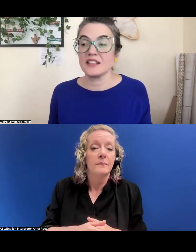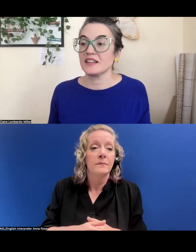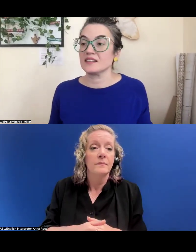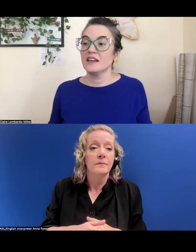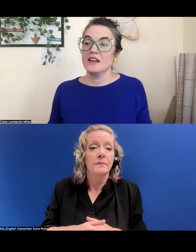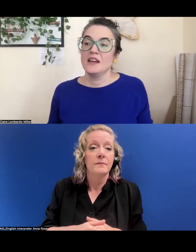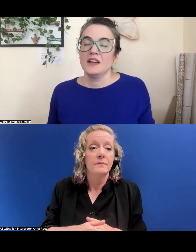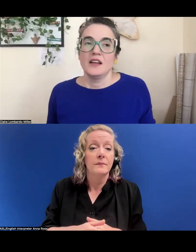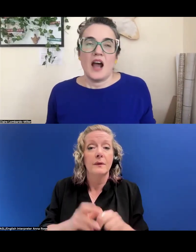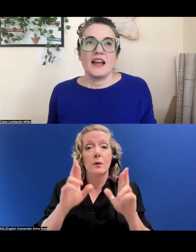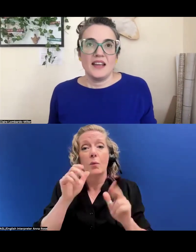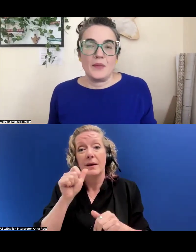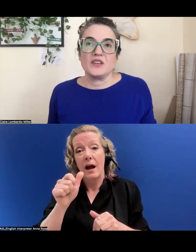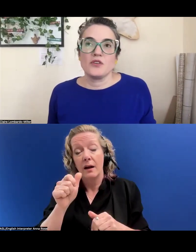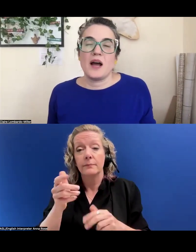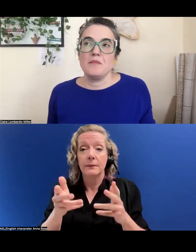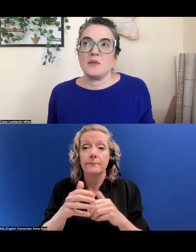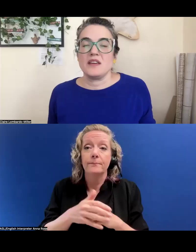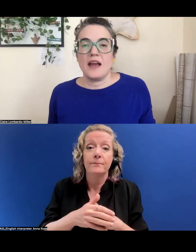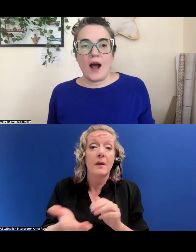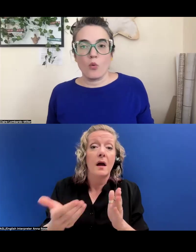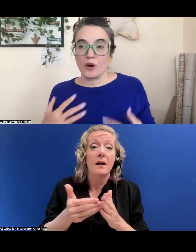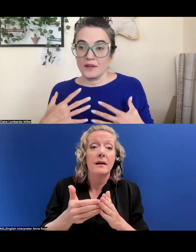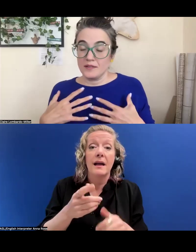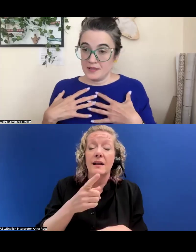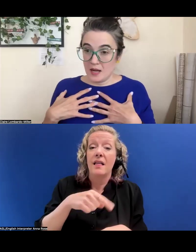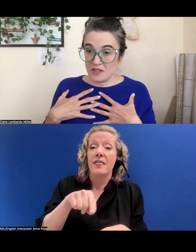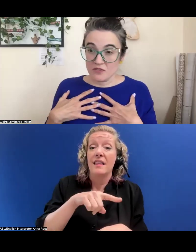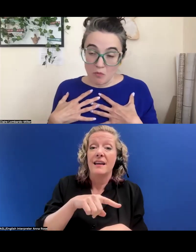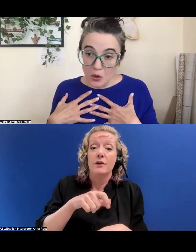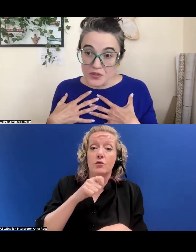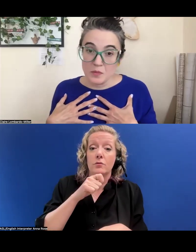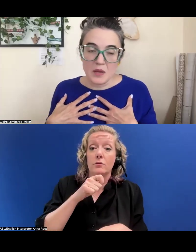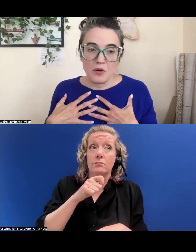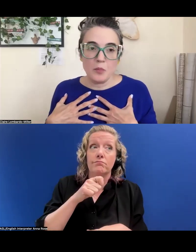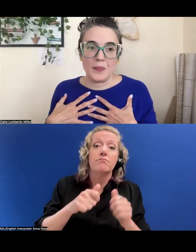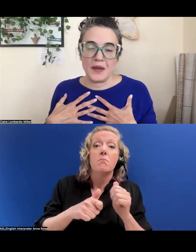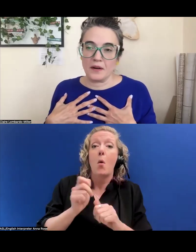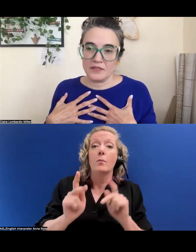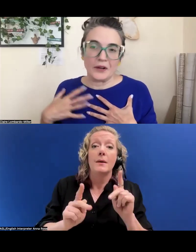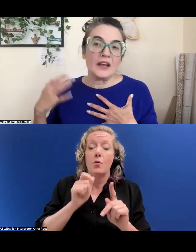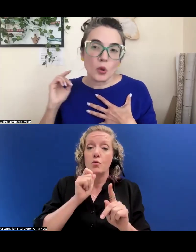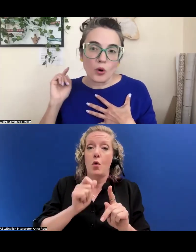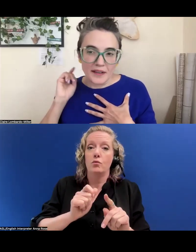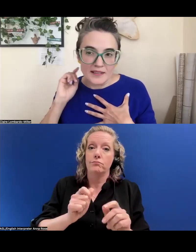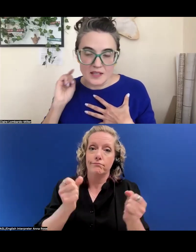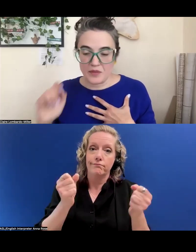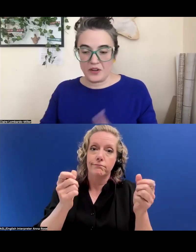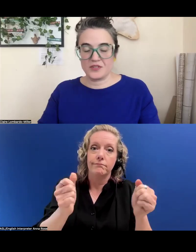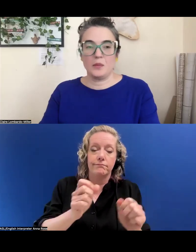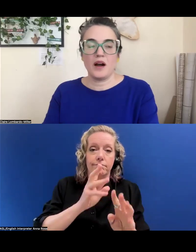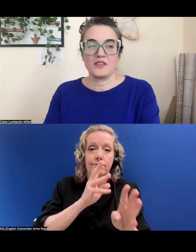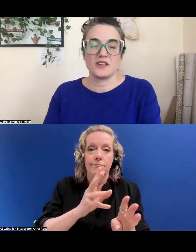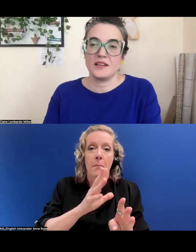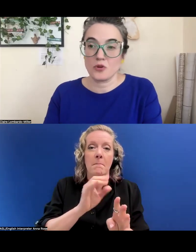things like this. Again, these are not maybe outward statements for most people, but they're inner workings deep in